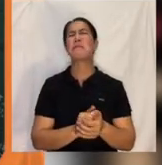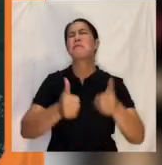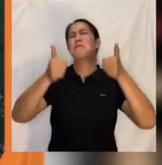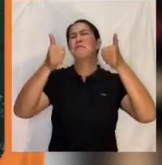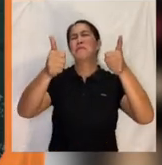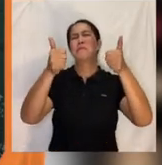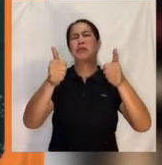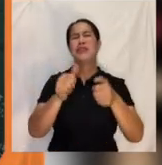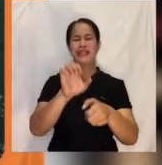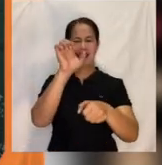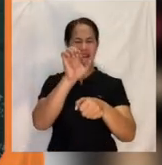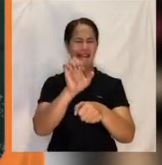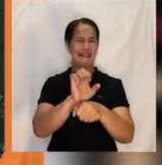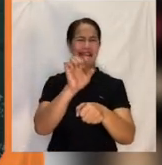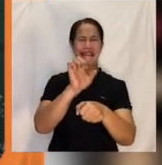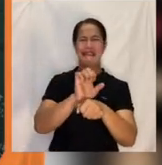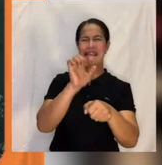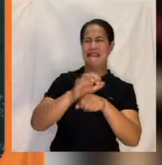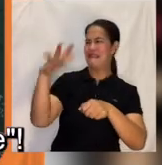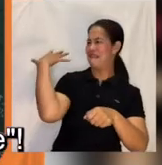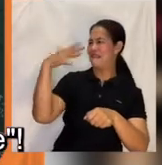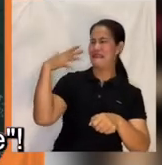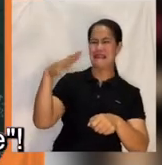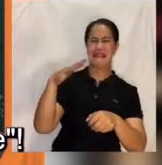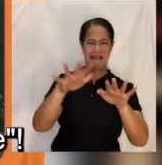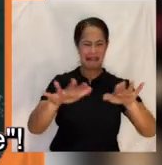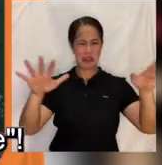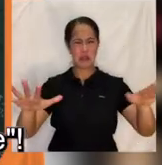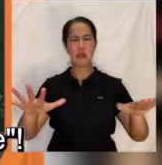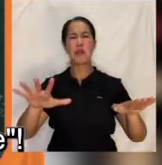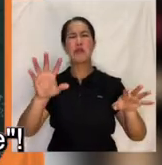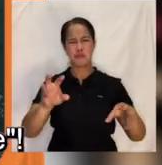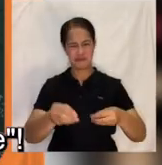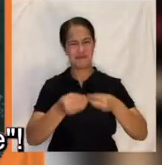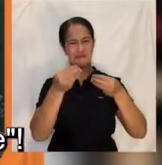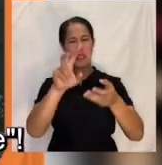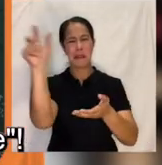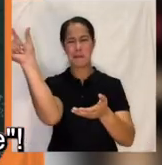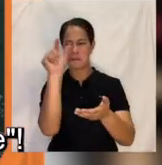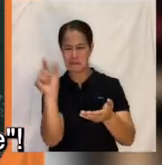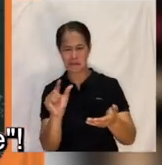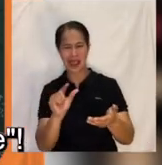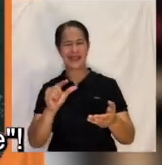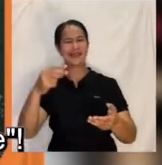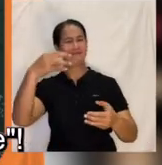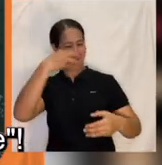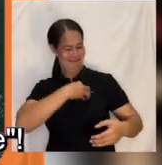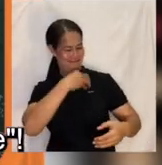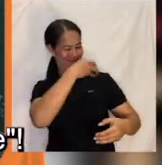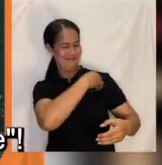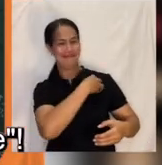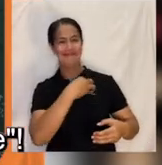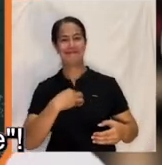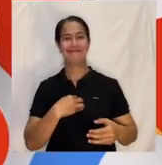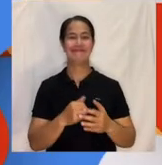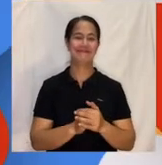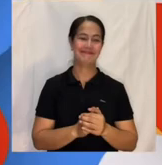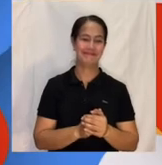Alright, English Tastic Work children, I think you deserve this Puzzle Master Badge.